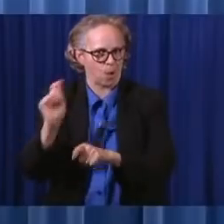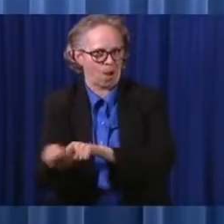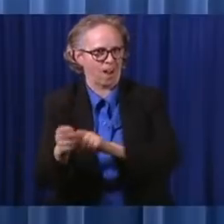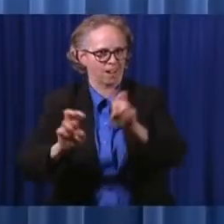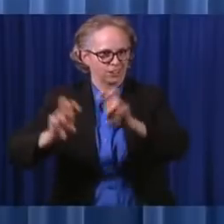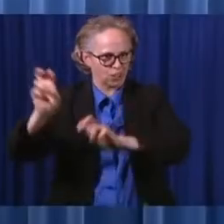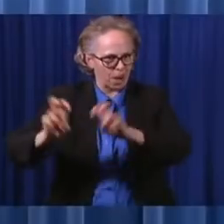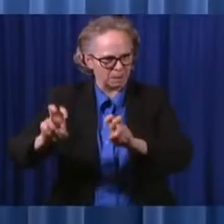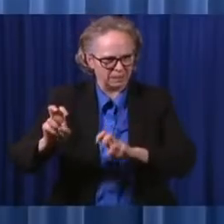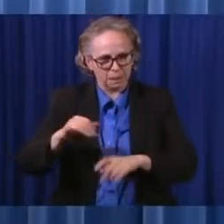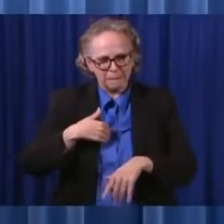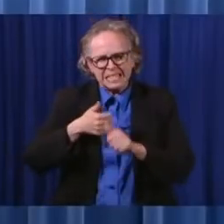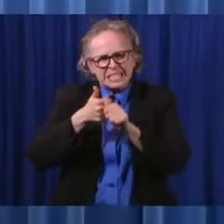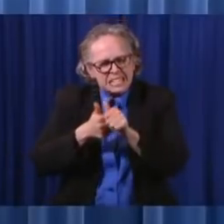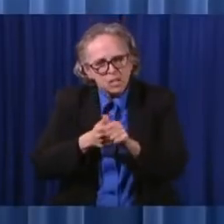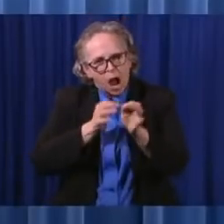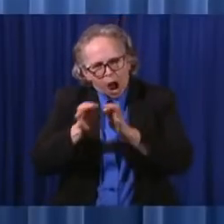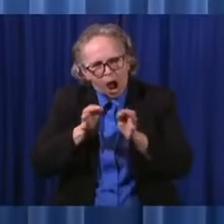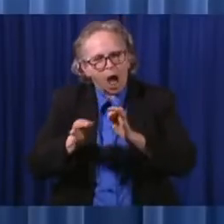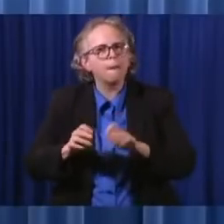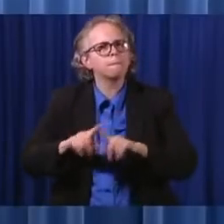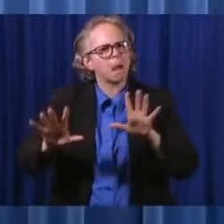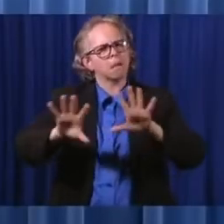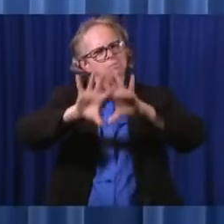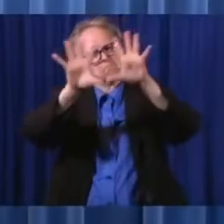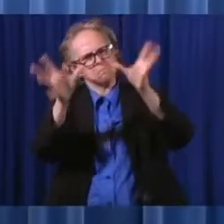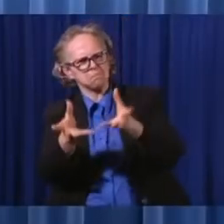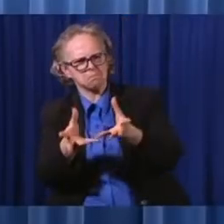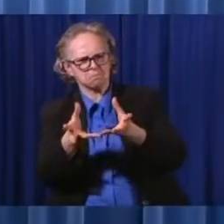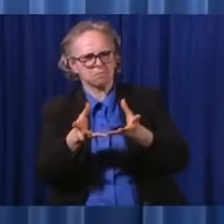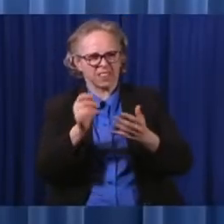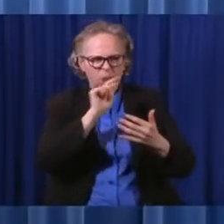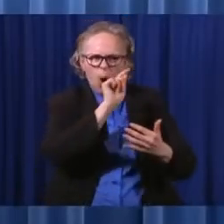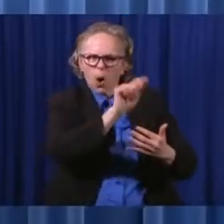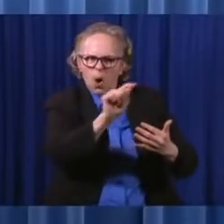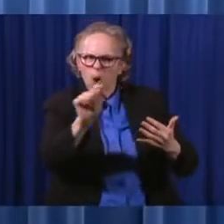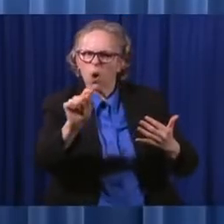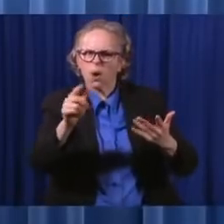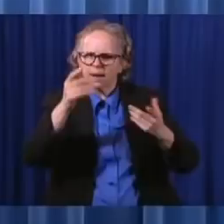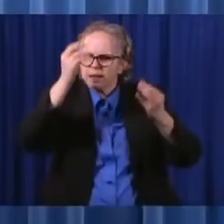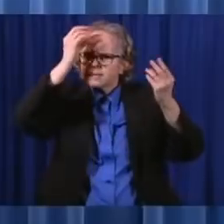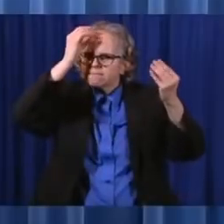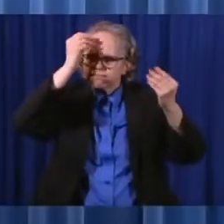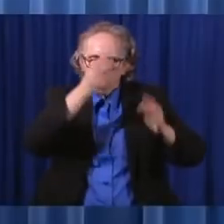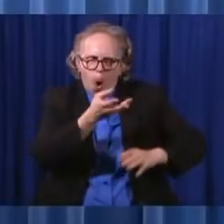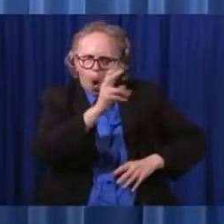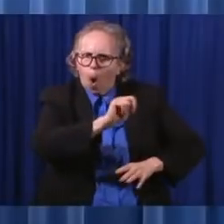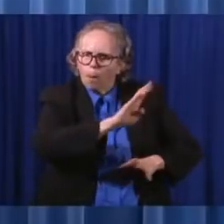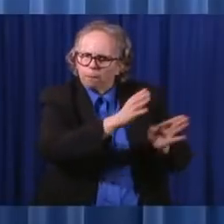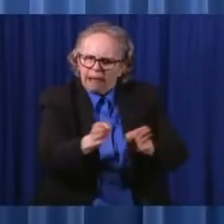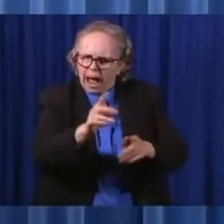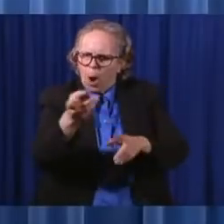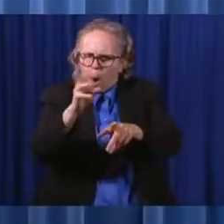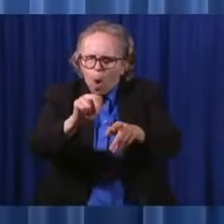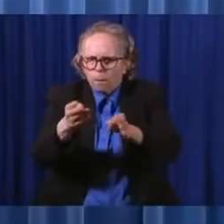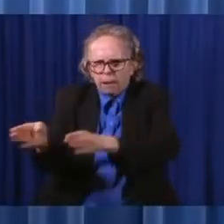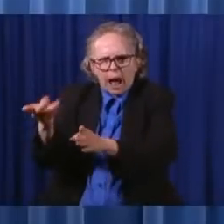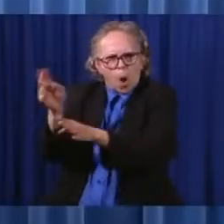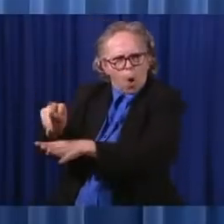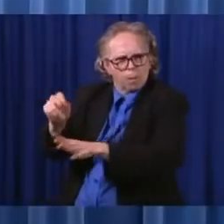each one of these cases, they have come up with plans that in many cases dramatically reduce the number of